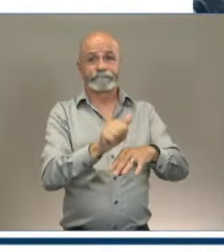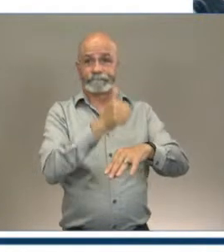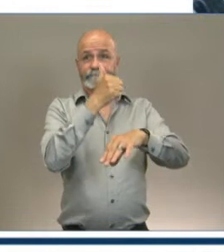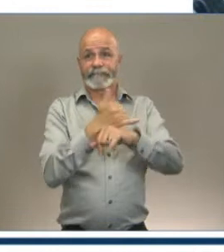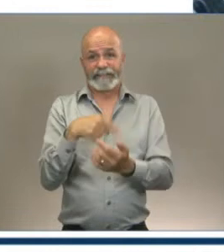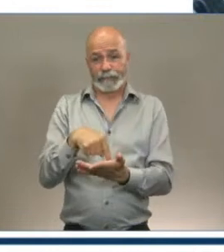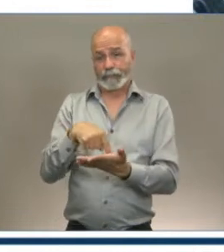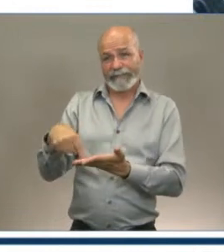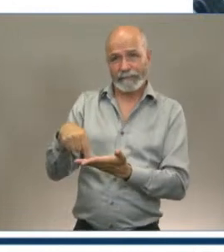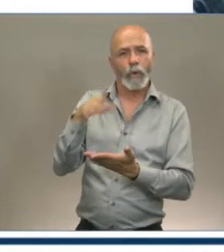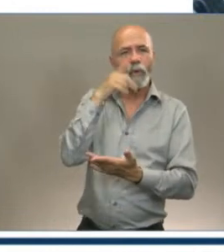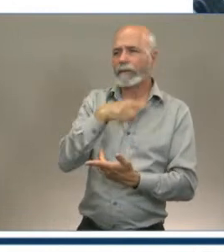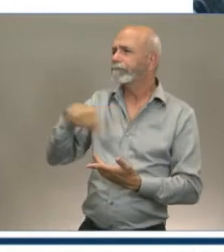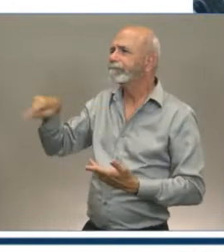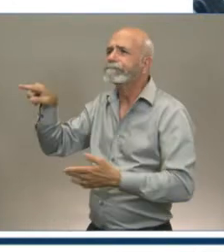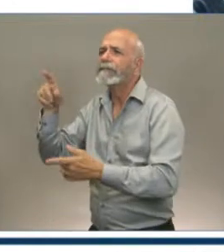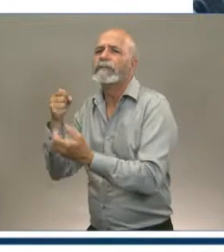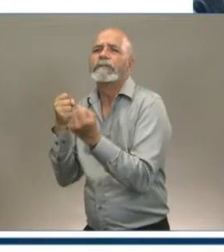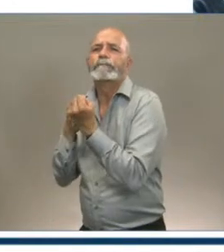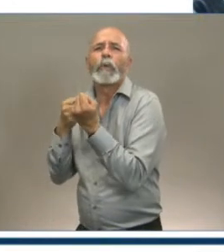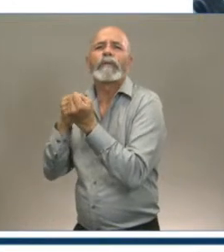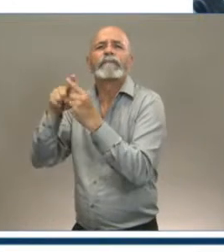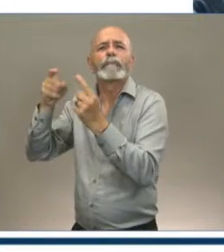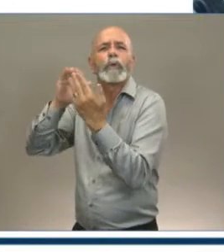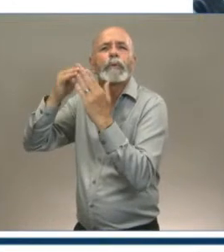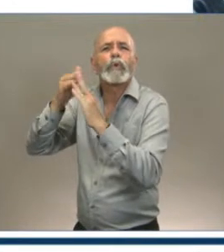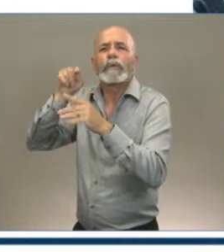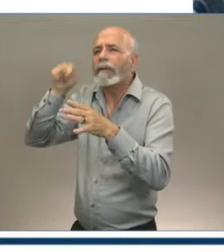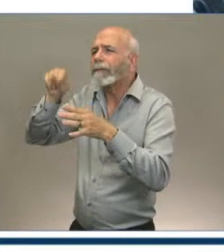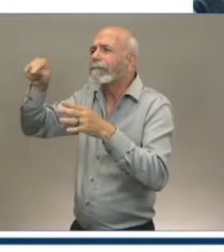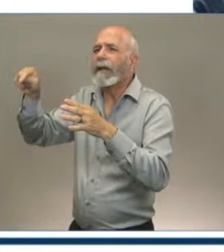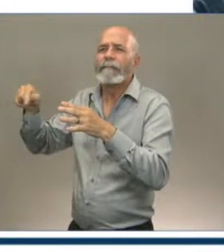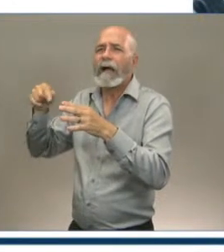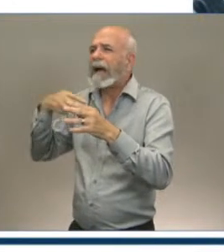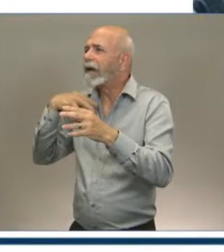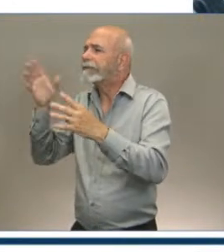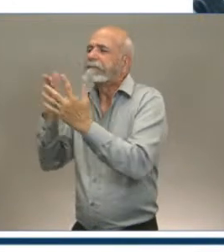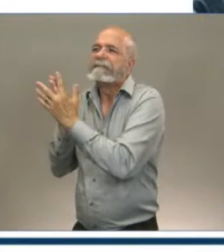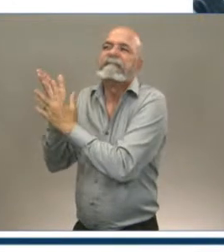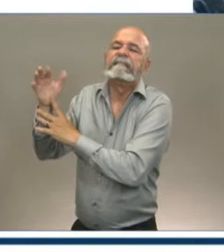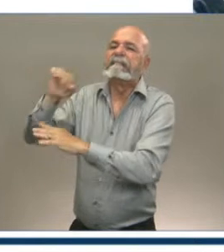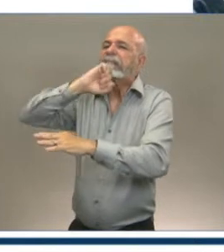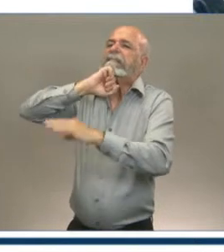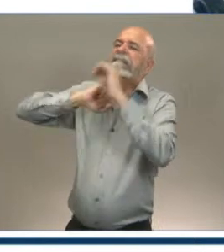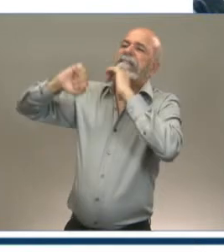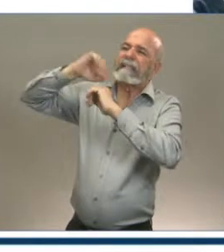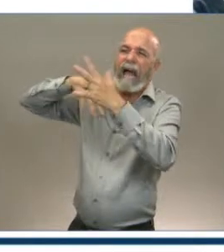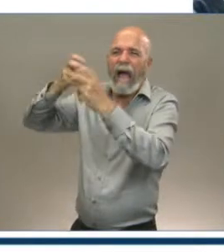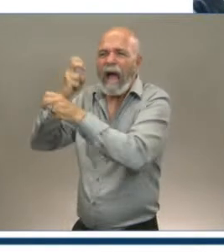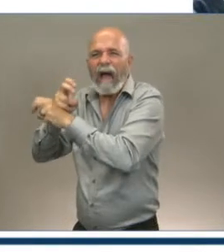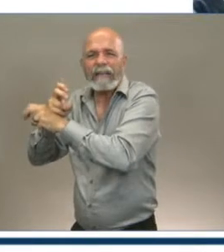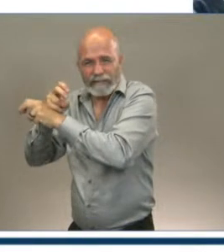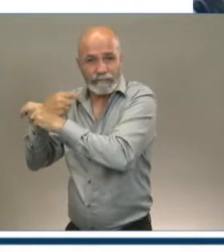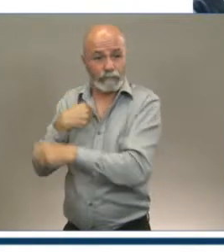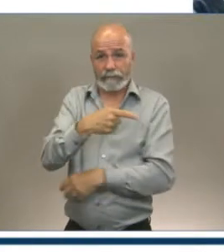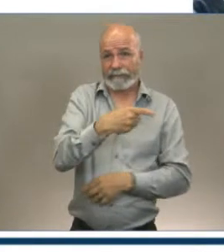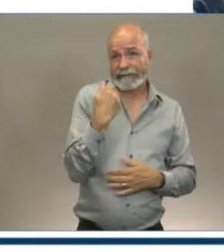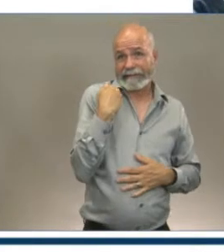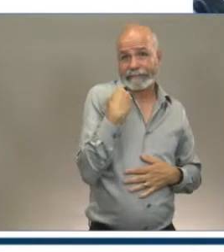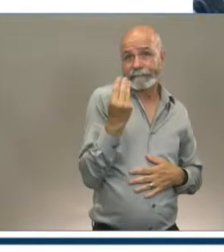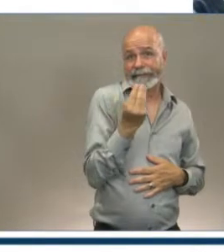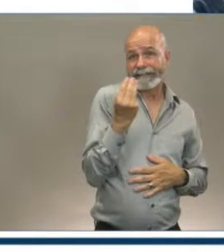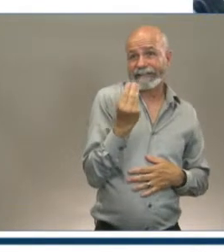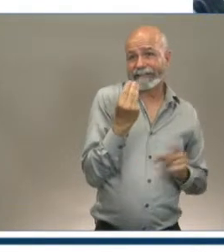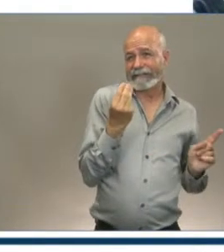where we've been challenged with access to primary care. Since we launched this program on Monday, we've approached about